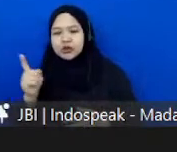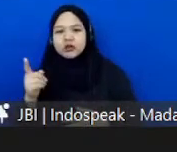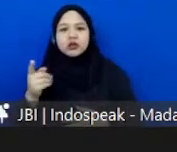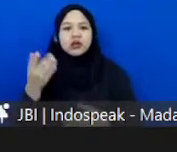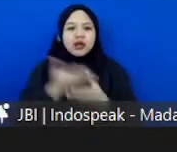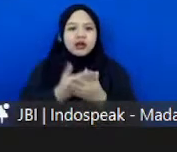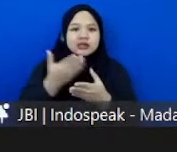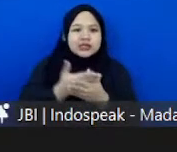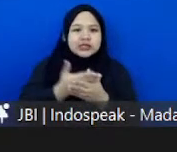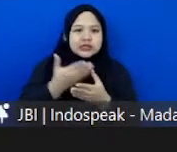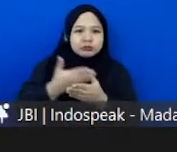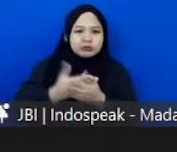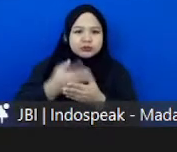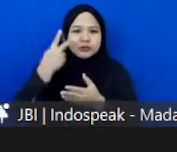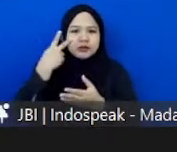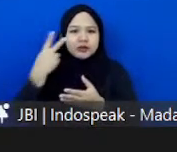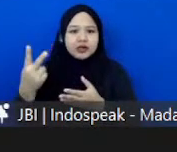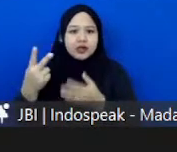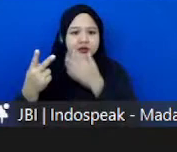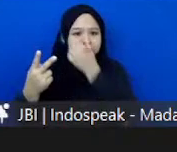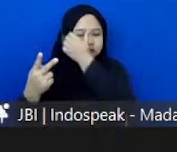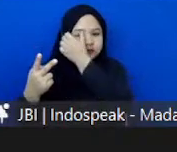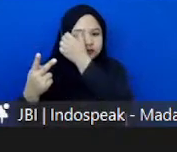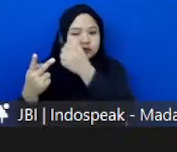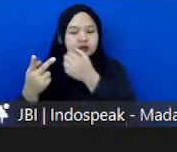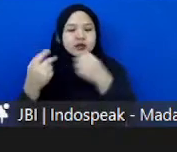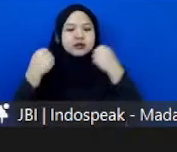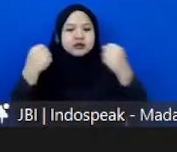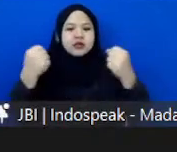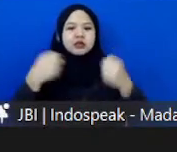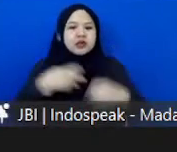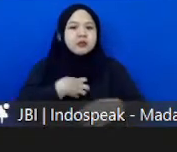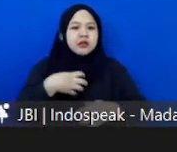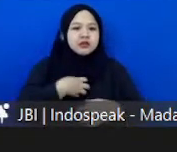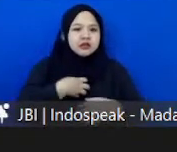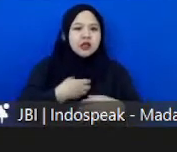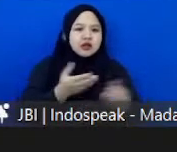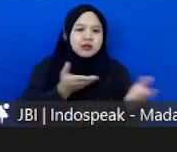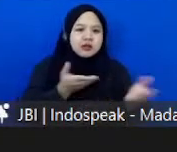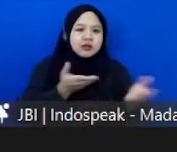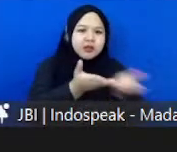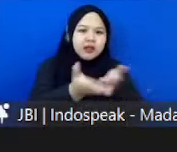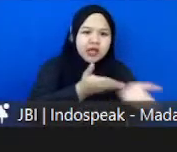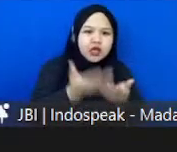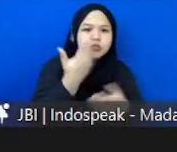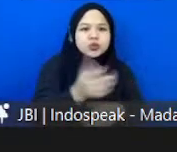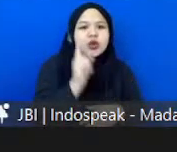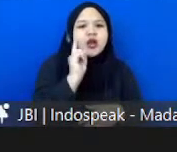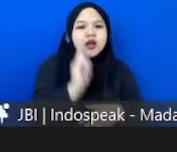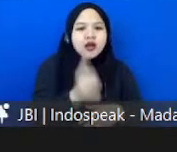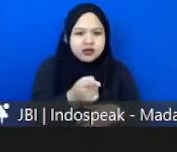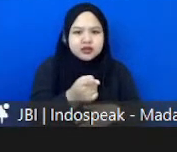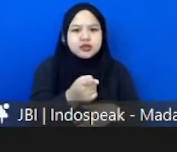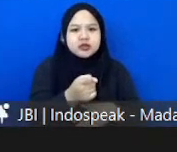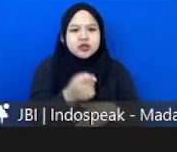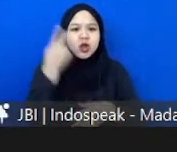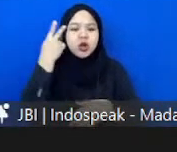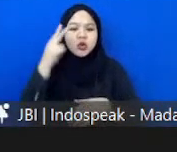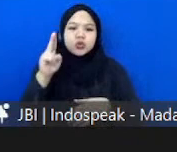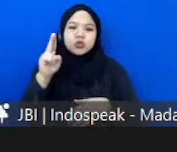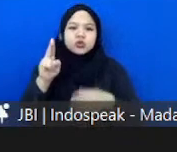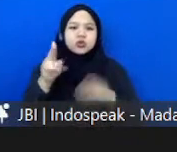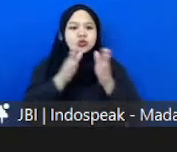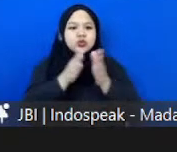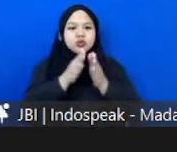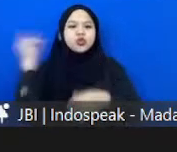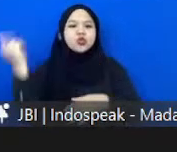we know that the state-based mental health care was provided in a way that was to a large degree racialized and class-based, not to